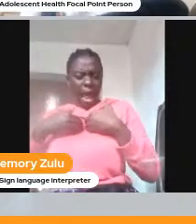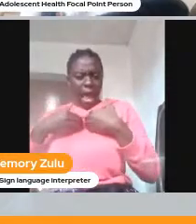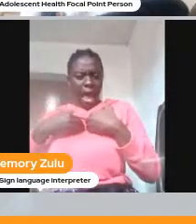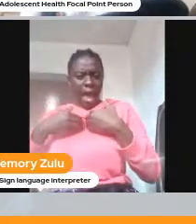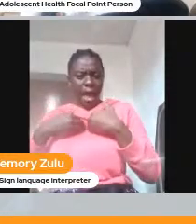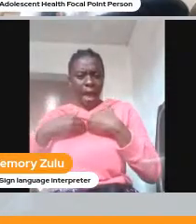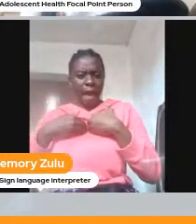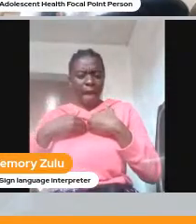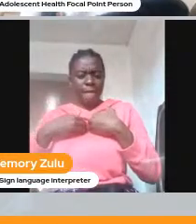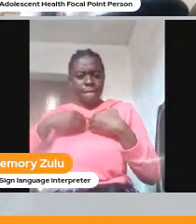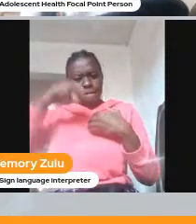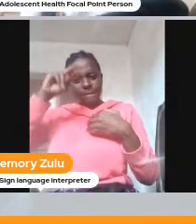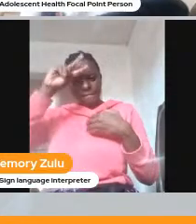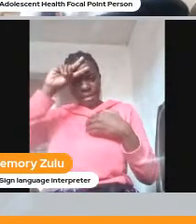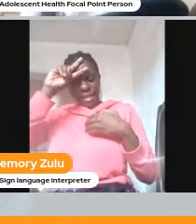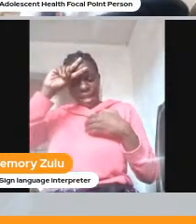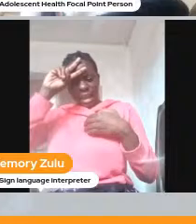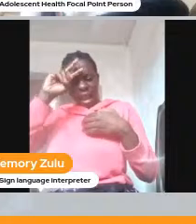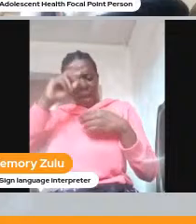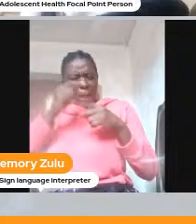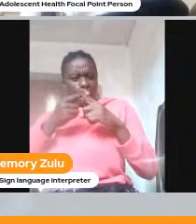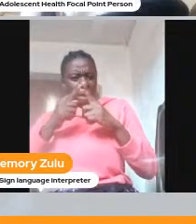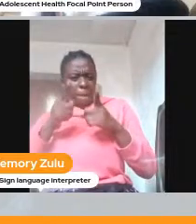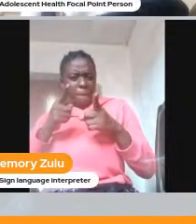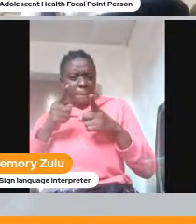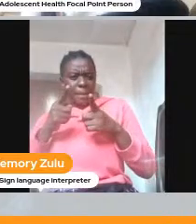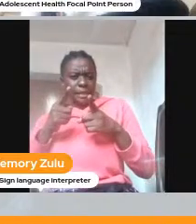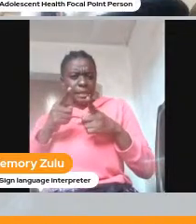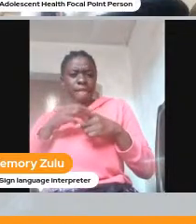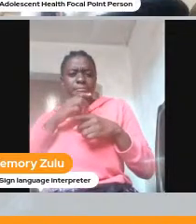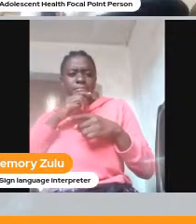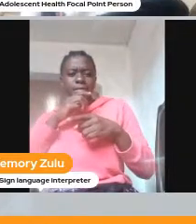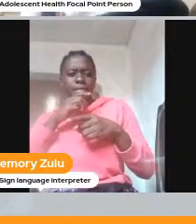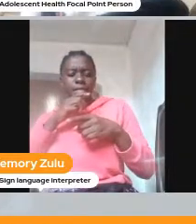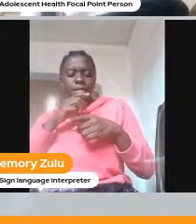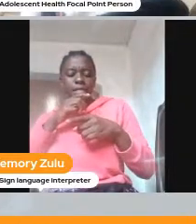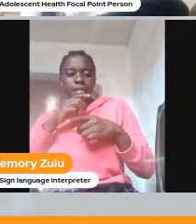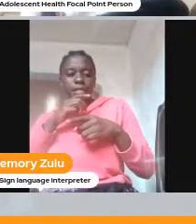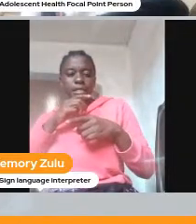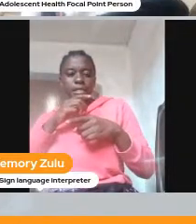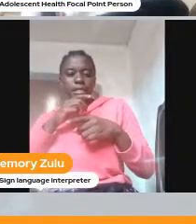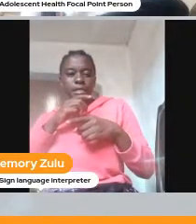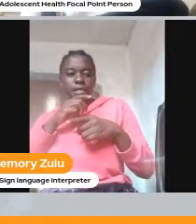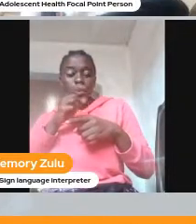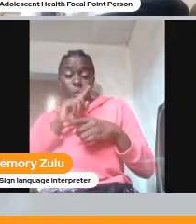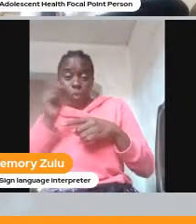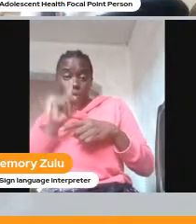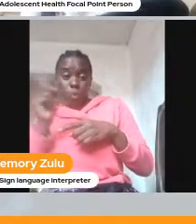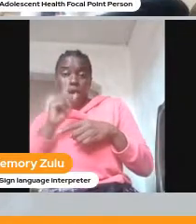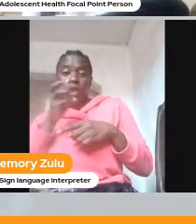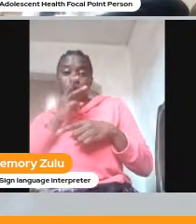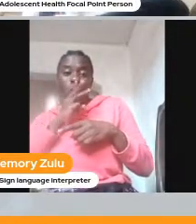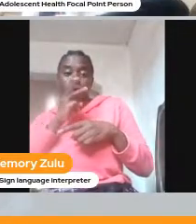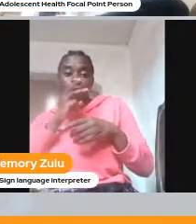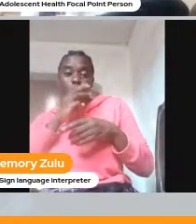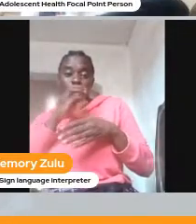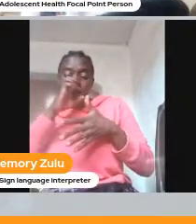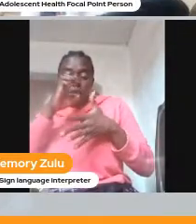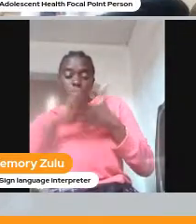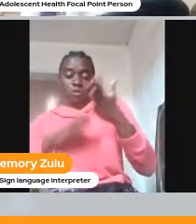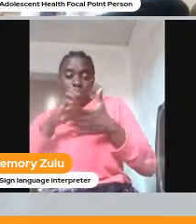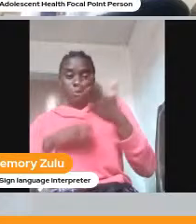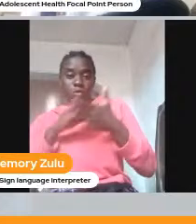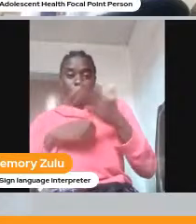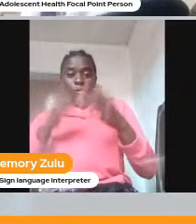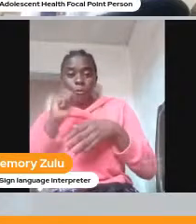signs of a man having STIs when they present with UTI is there. But if a woman presents with a UTI, you